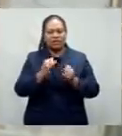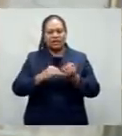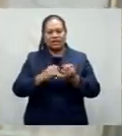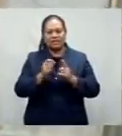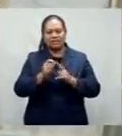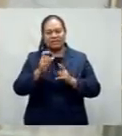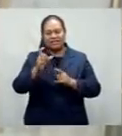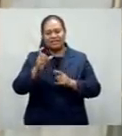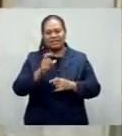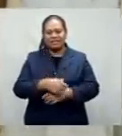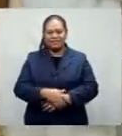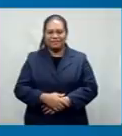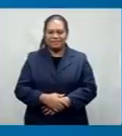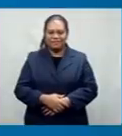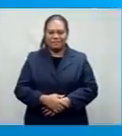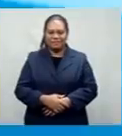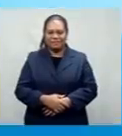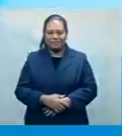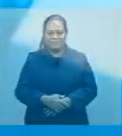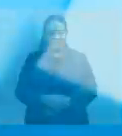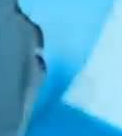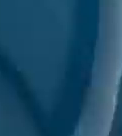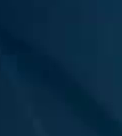this pandemic.